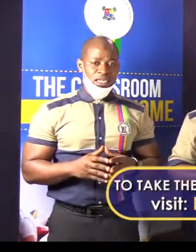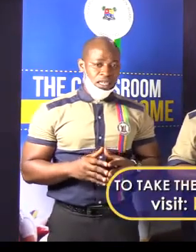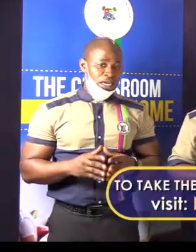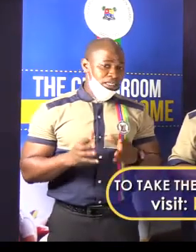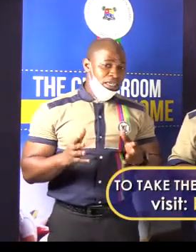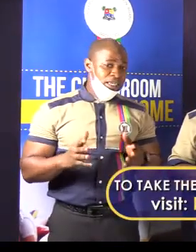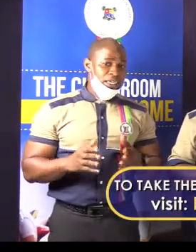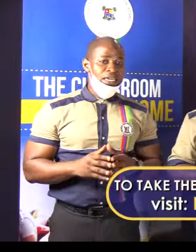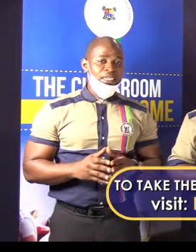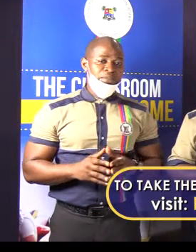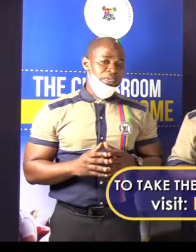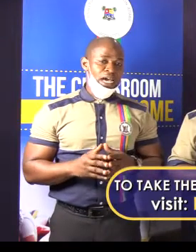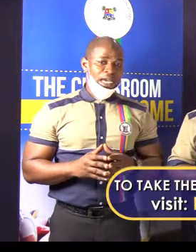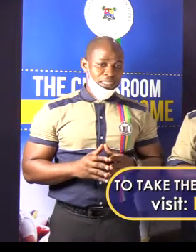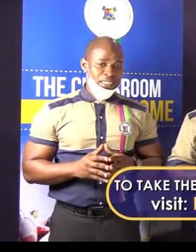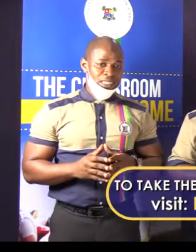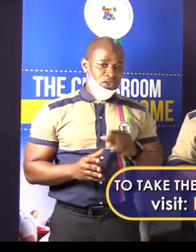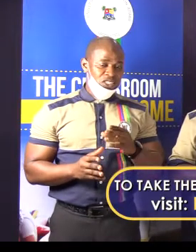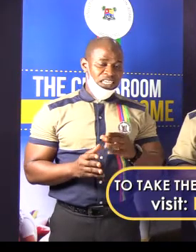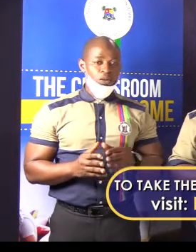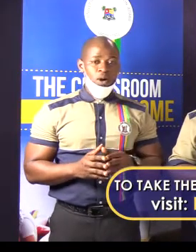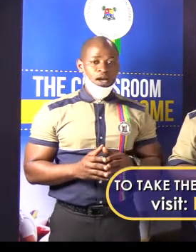bit.ly/LASUBEB-tests. The link again is